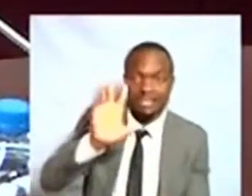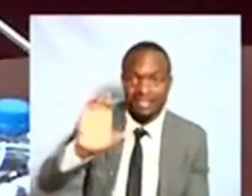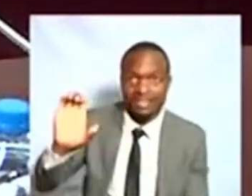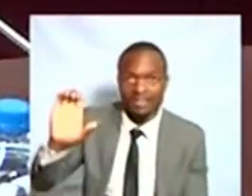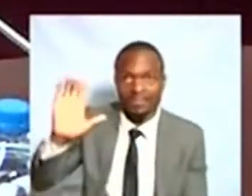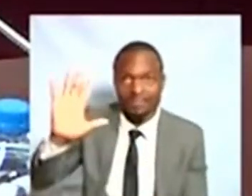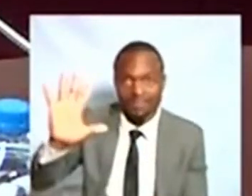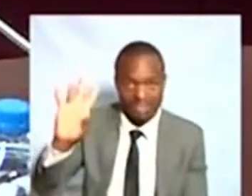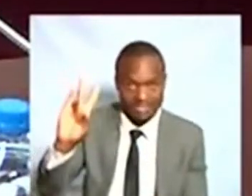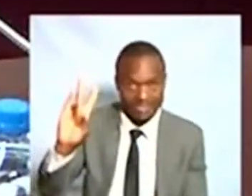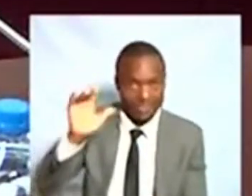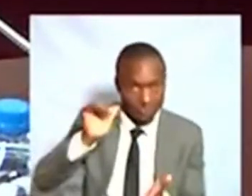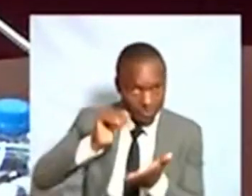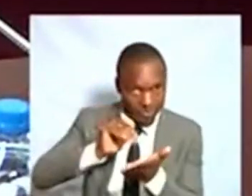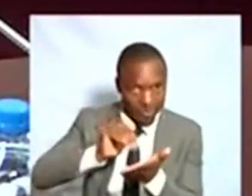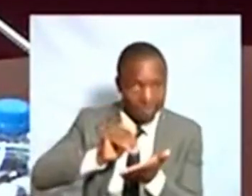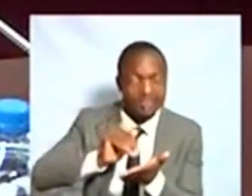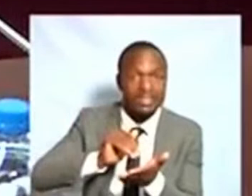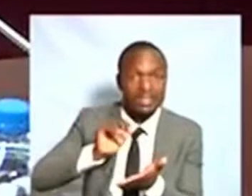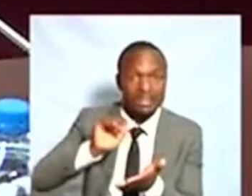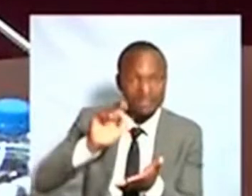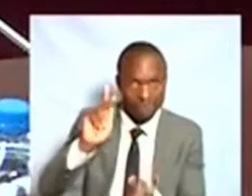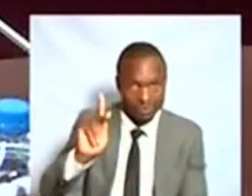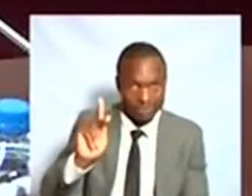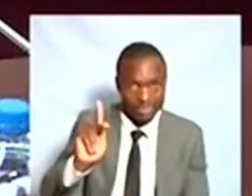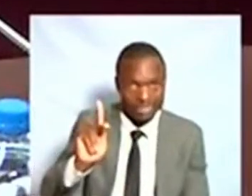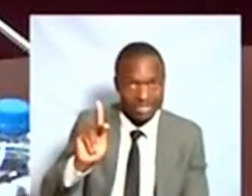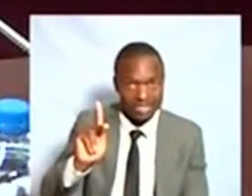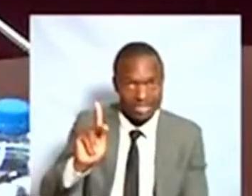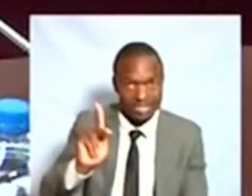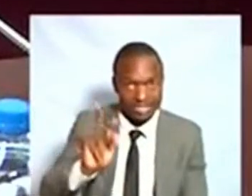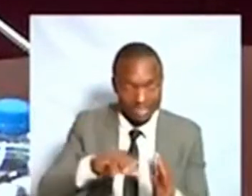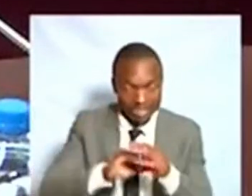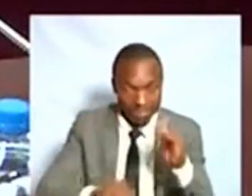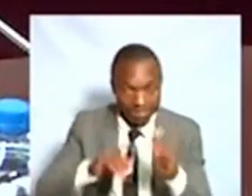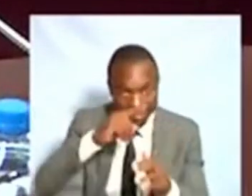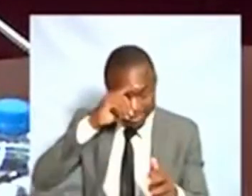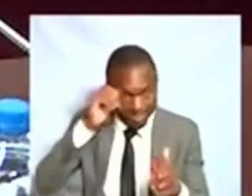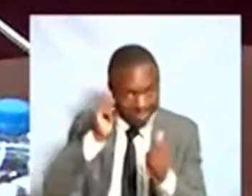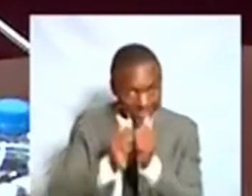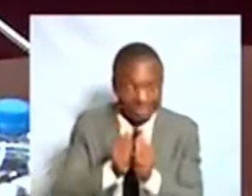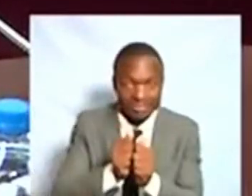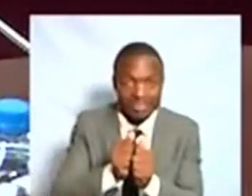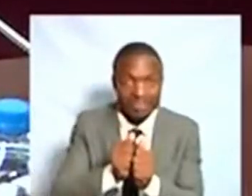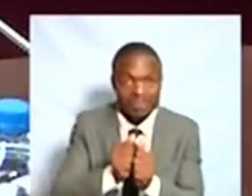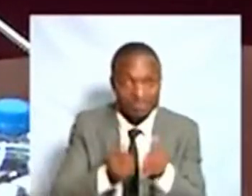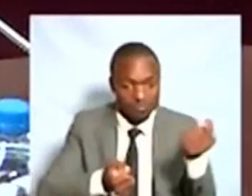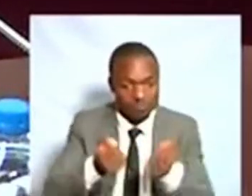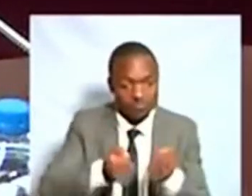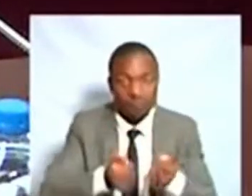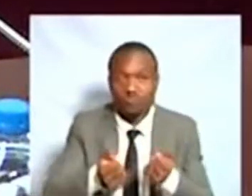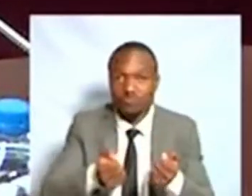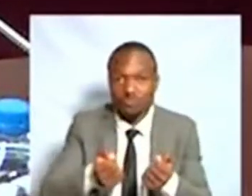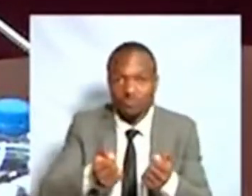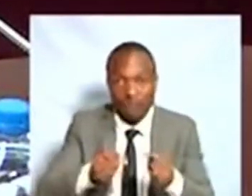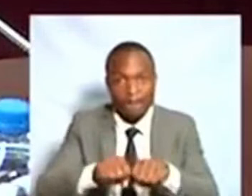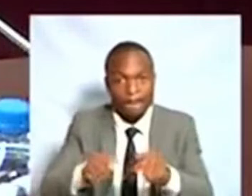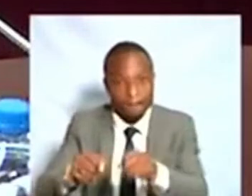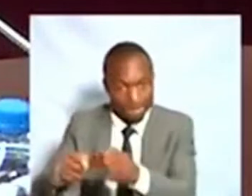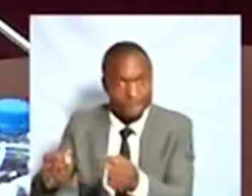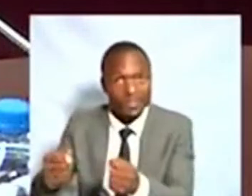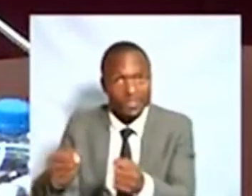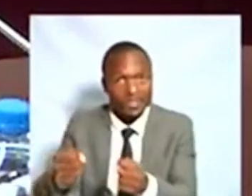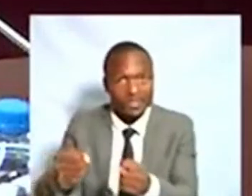73,357 kwacha. The council under collected on levies due to vehicle breakdowns, lack of information within